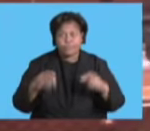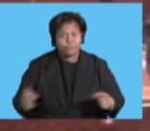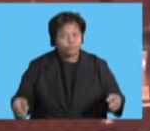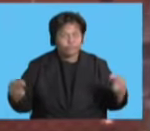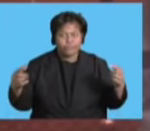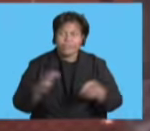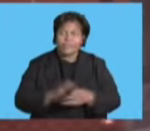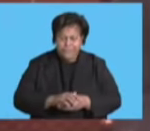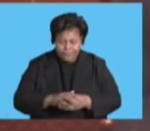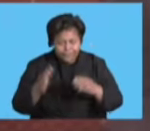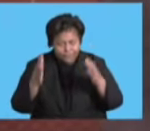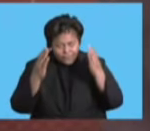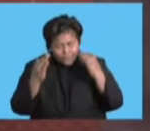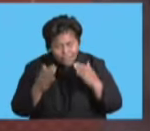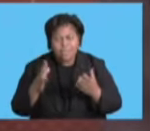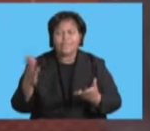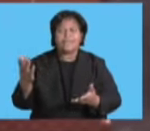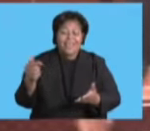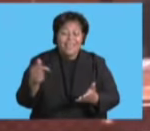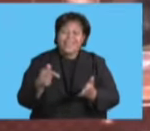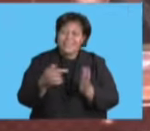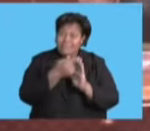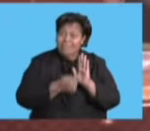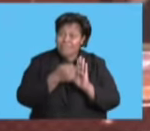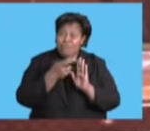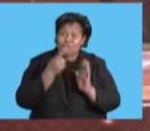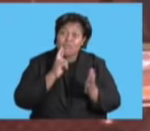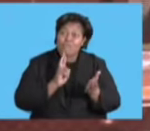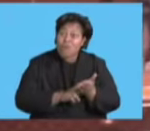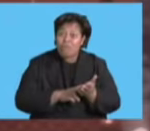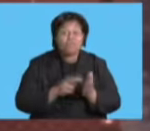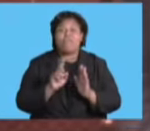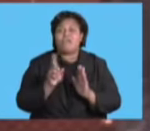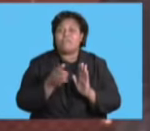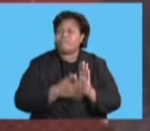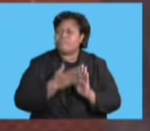obvious, Mr. Speaker, that this report is a hogwash. It's a hogwash.